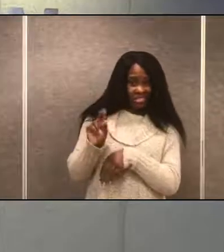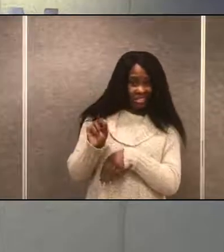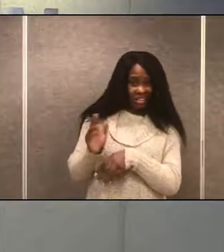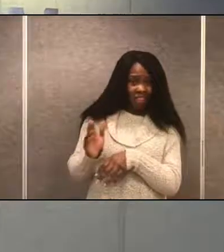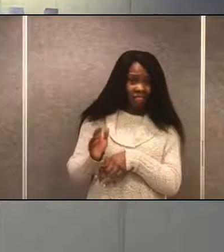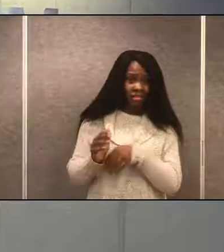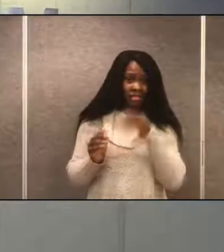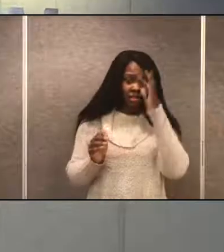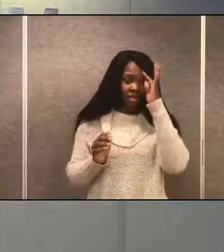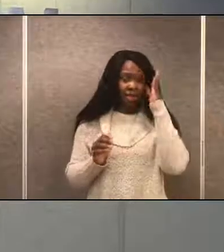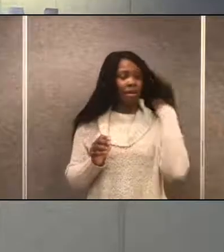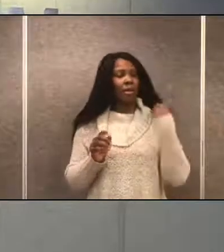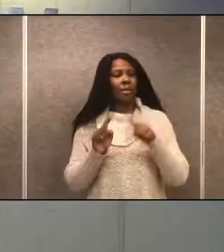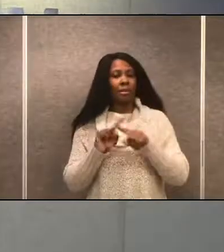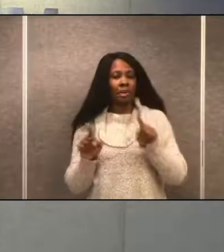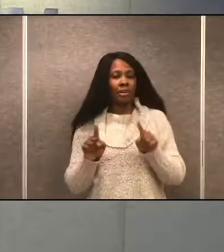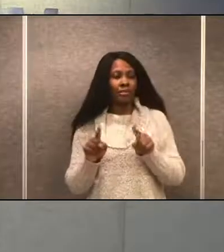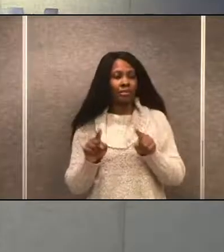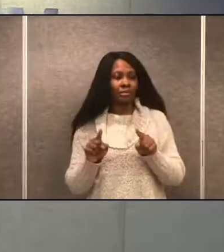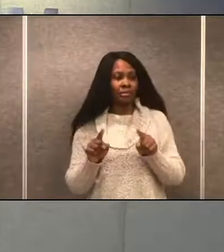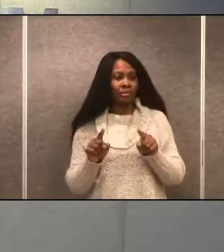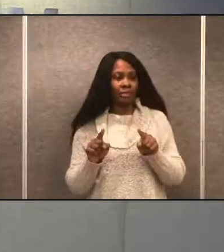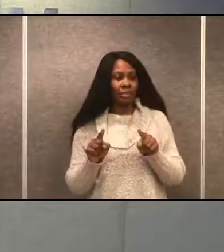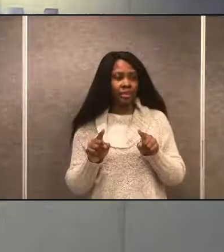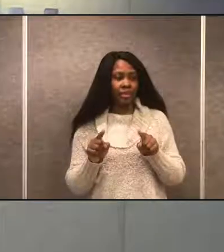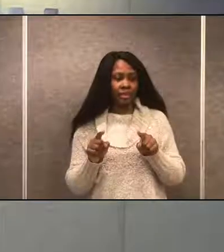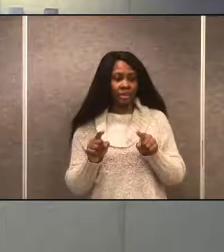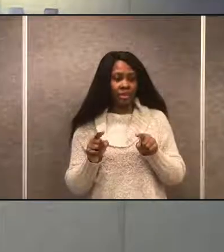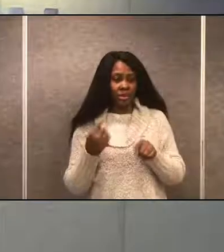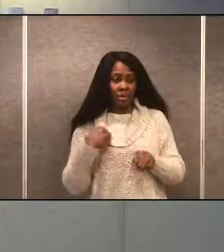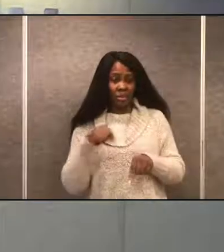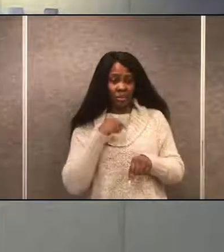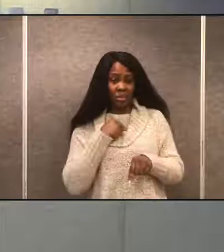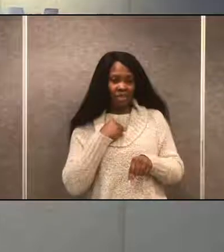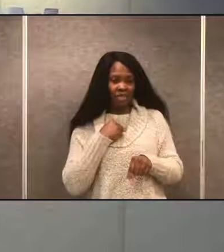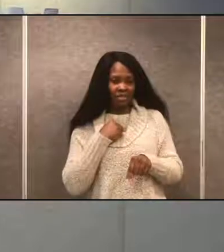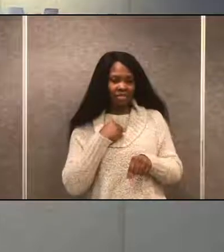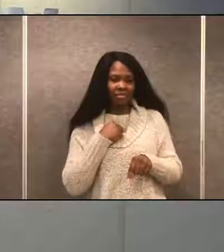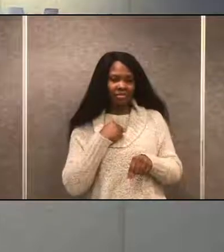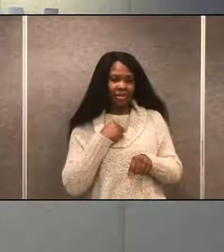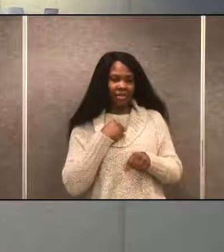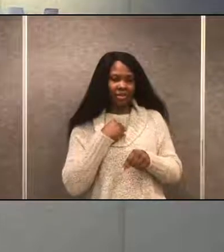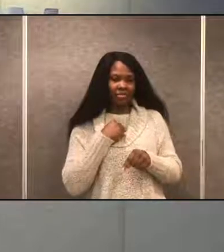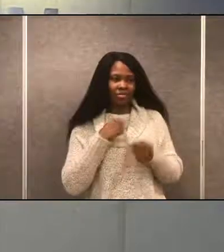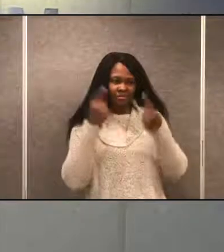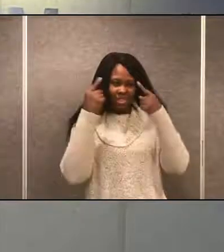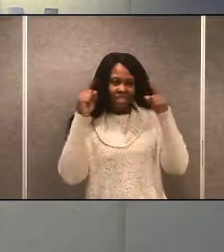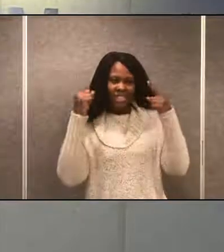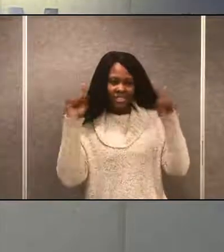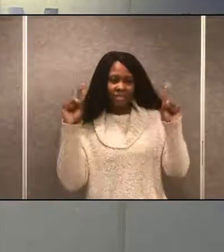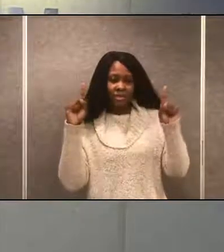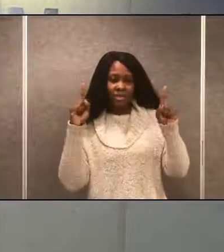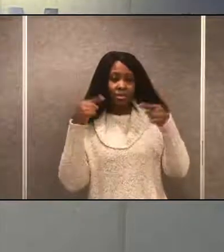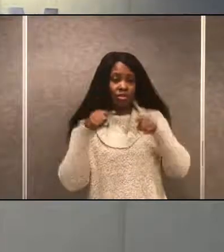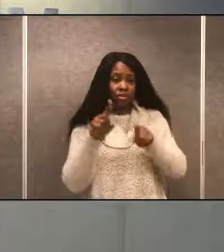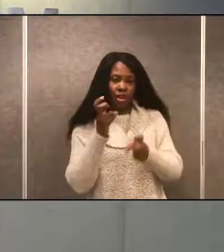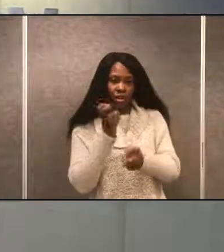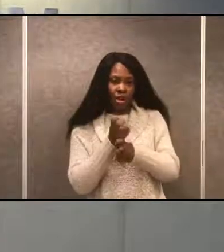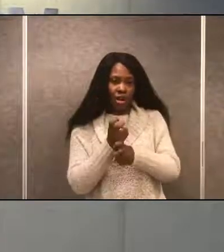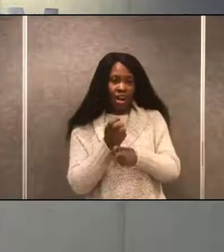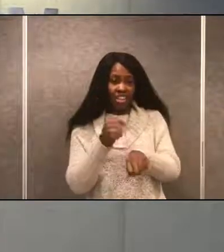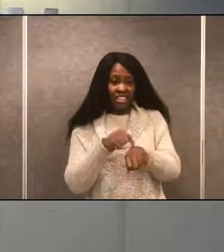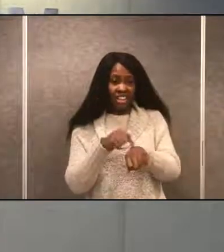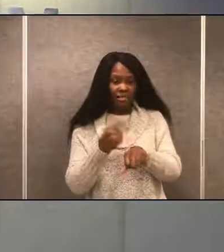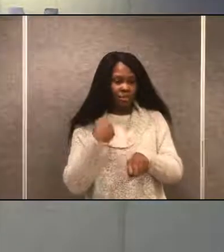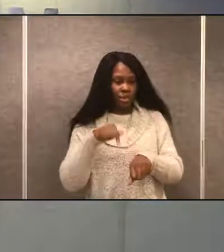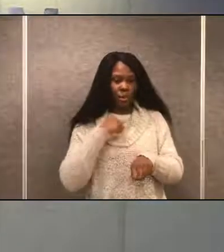of course, who we are, we're going to persevere. And who we are, we got to, in tough times, we get tough,